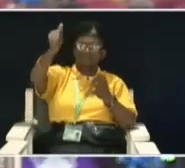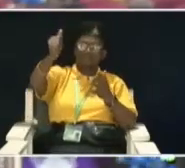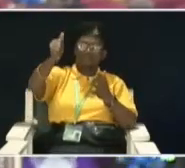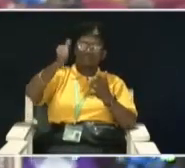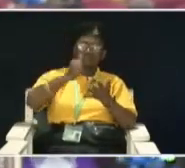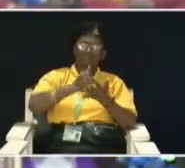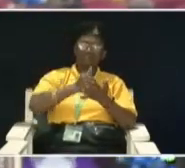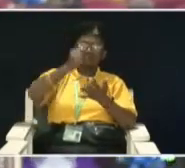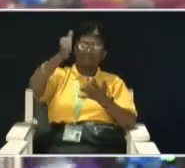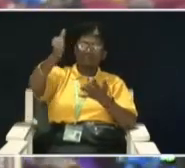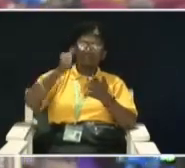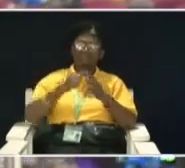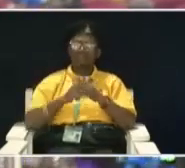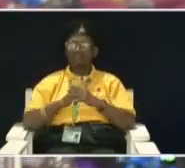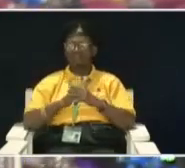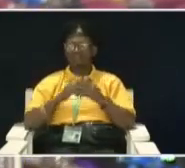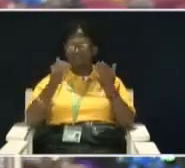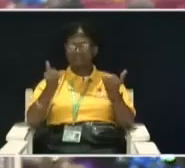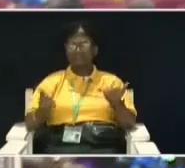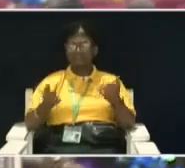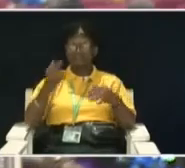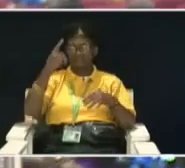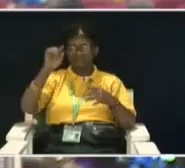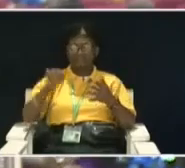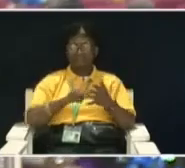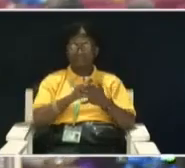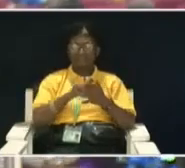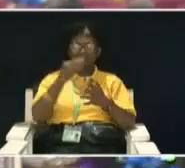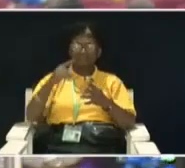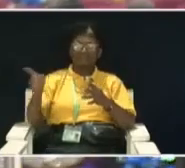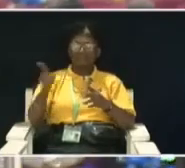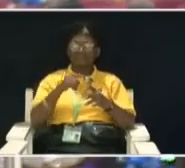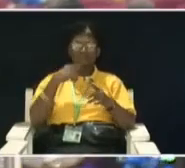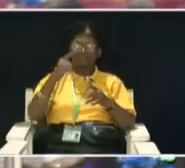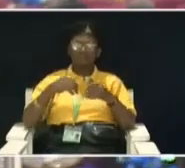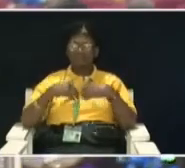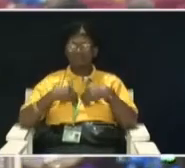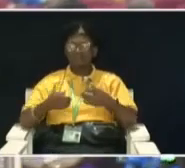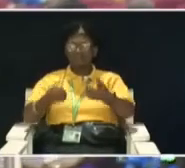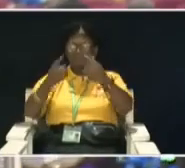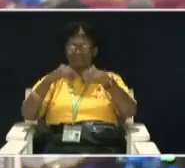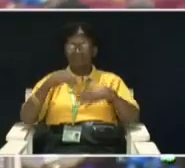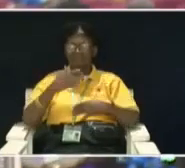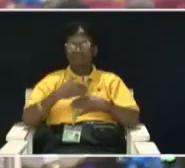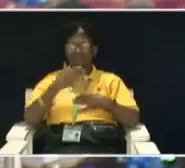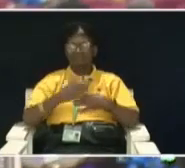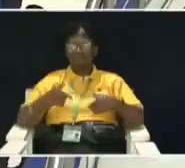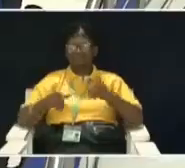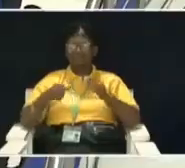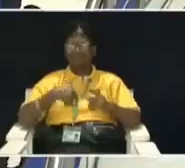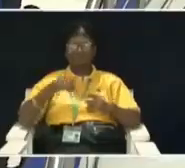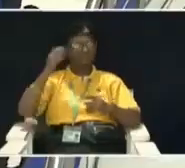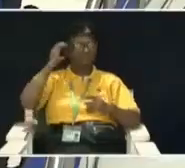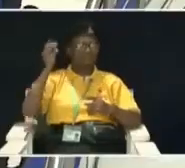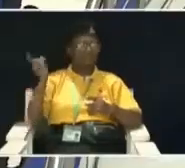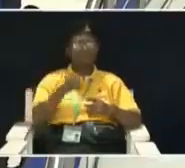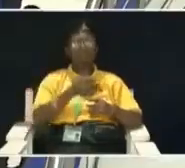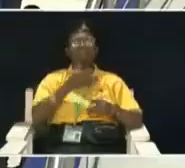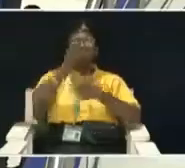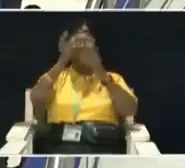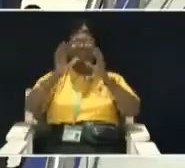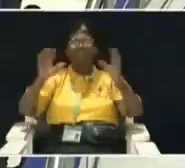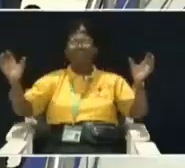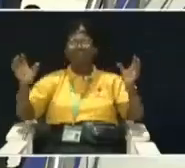Amen. Now, for those of you who have come forward, let me hear you shout a big hallelujah.